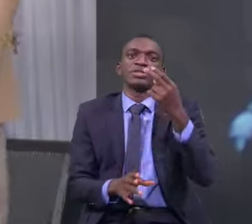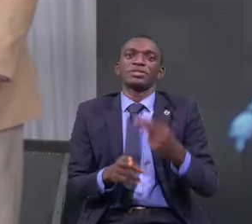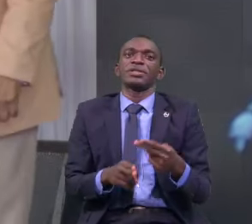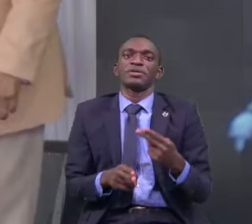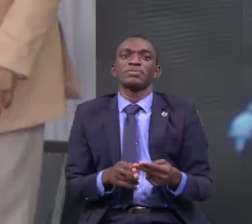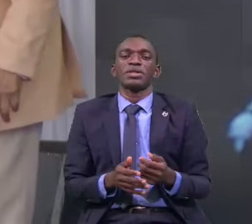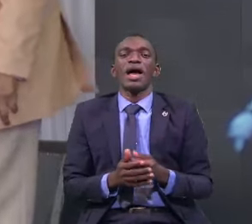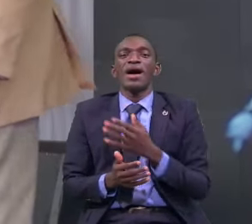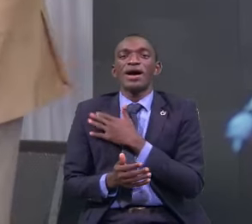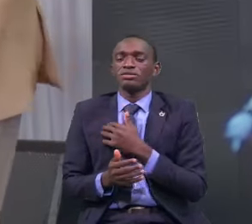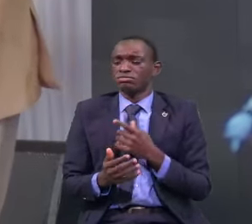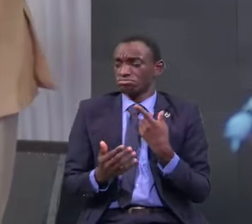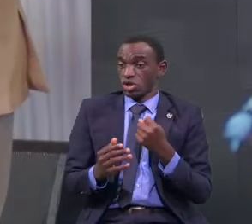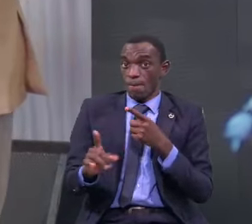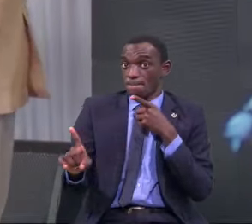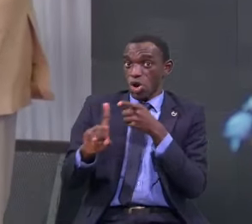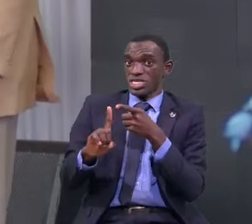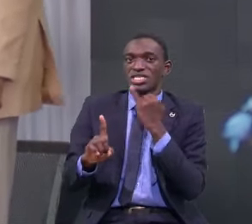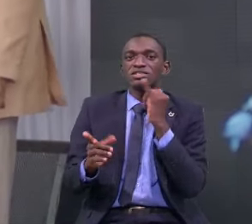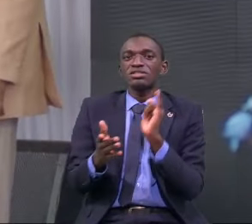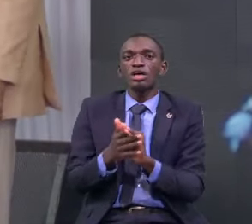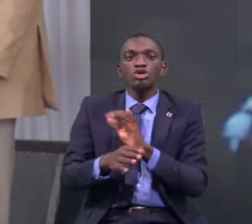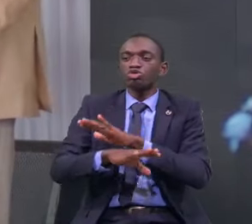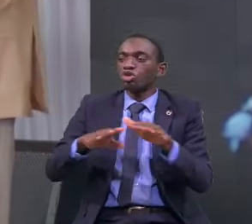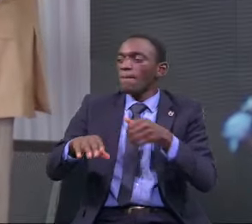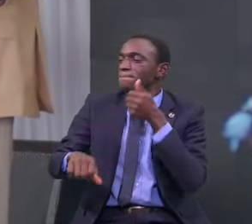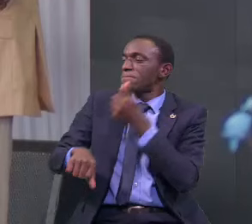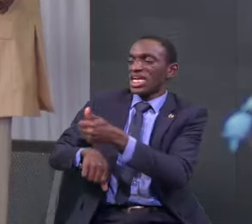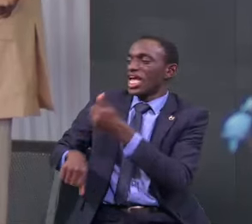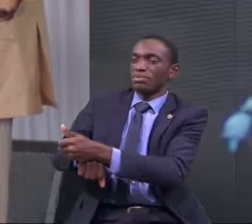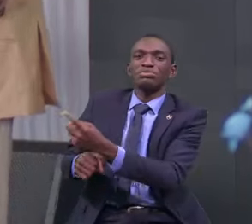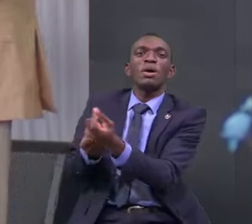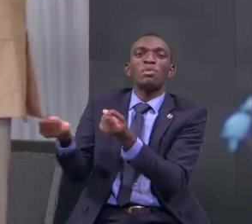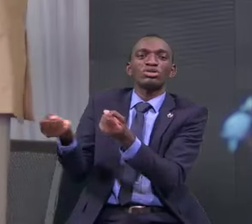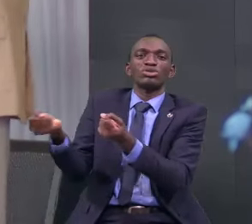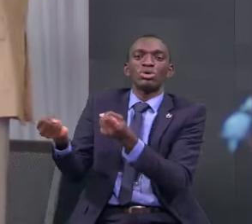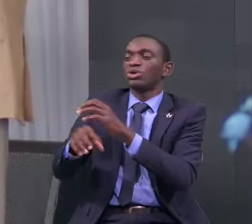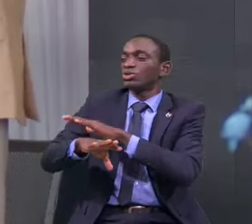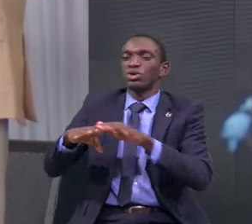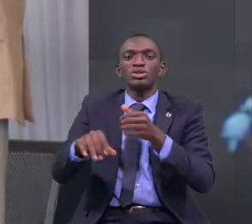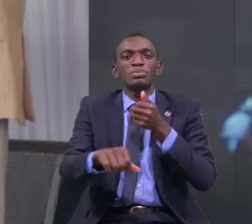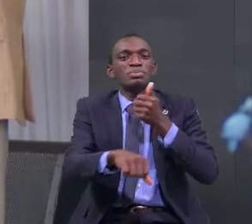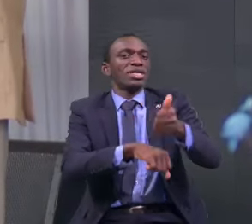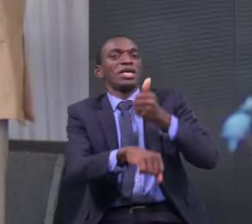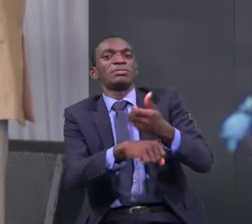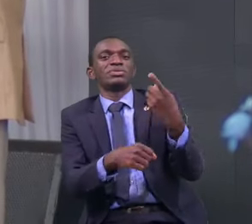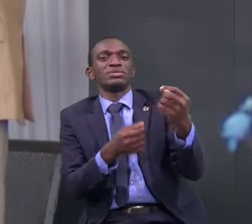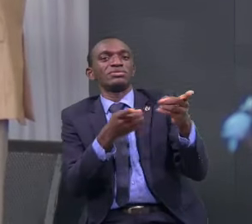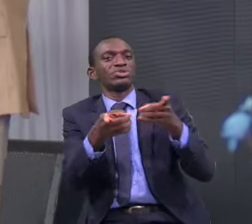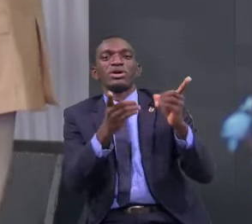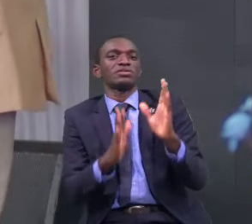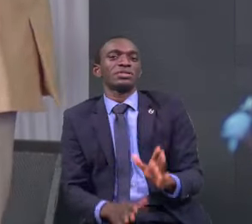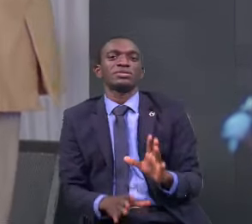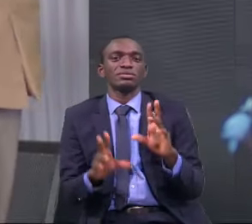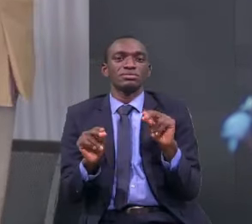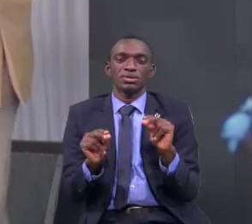The point is, don't blame the taxi or the taxi driver. Le fait est que ne te blâme pas du